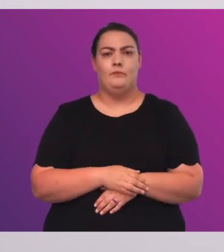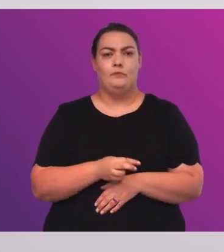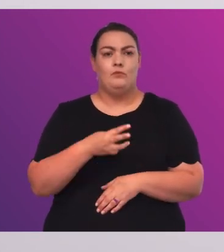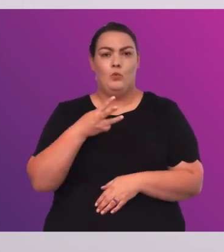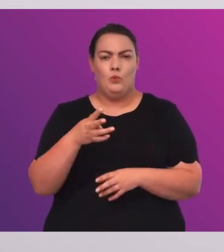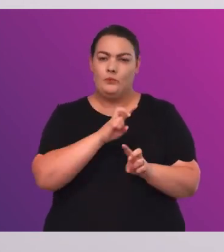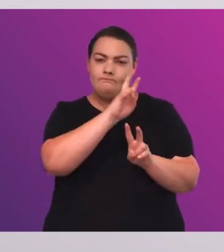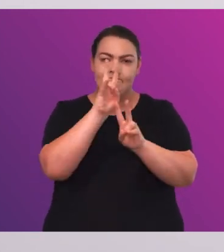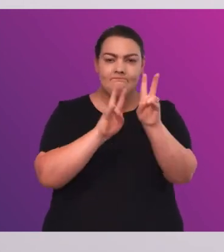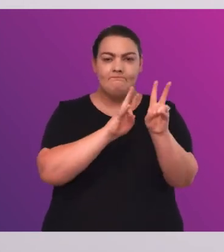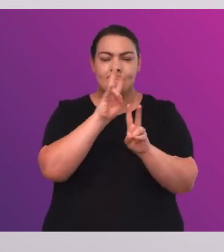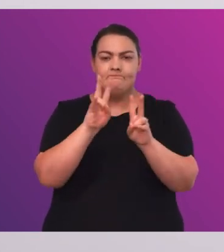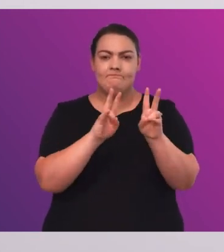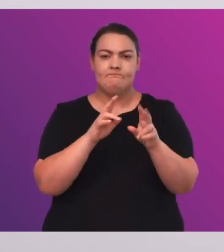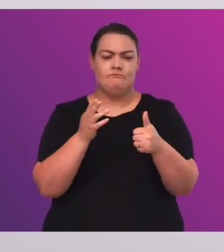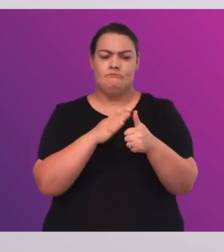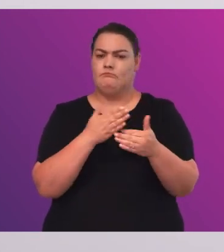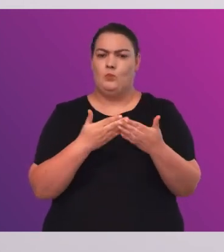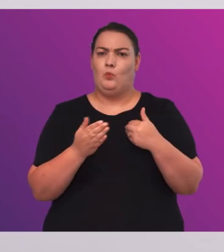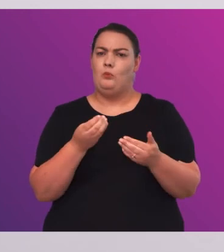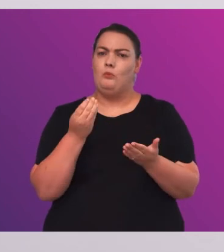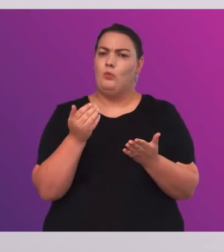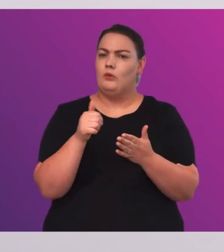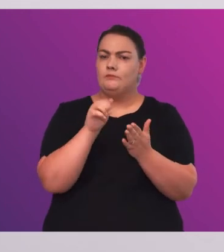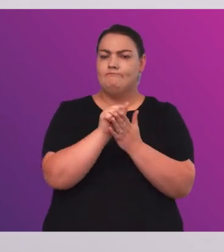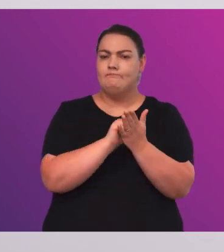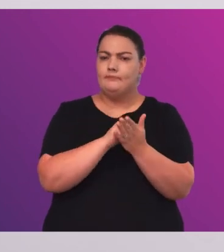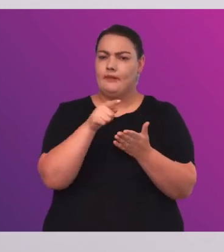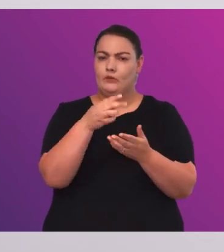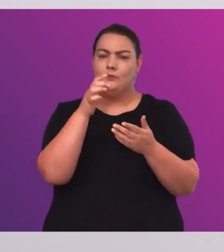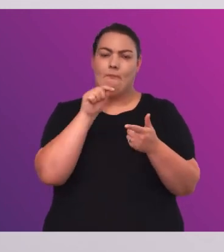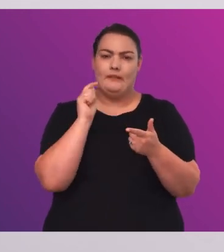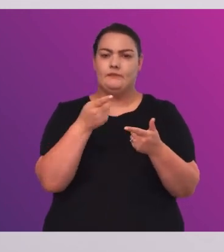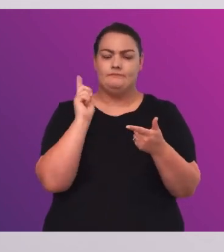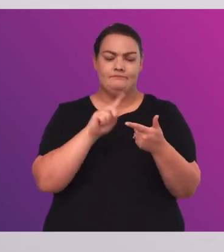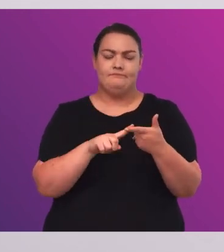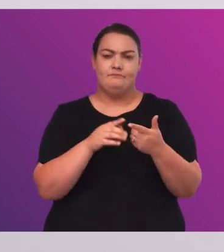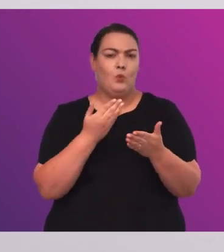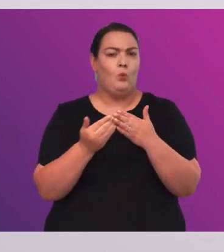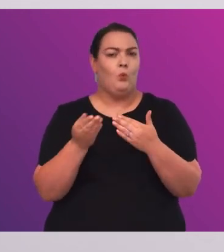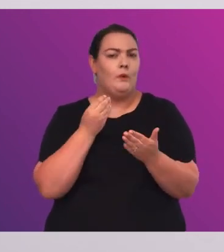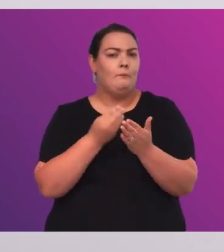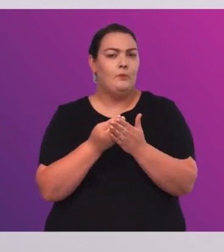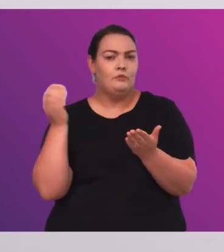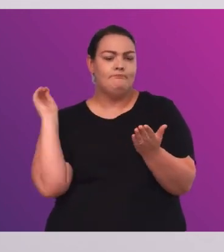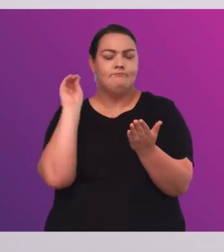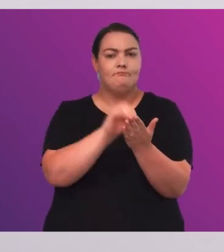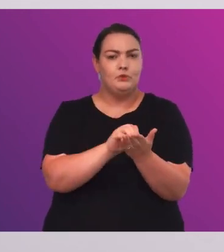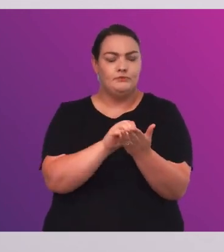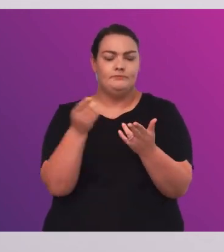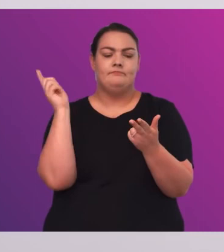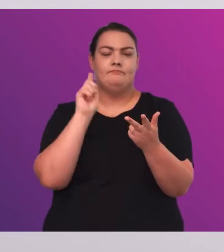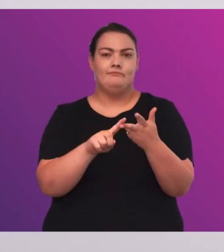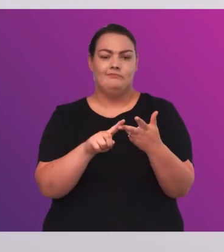your account? Where is the money coming from? And they will also check your documents and ask you